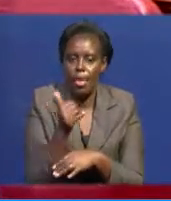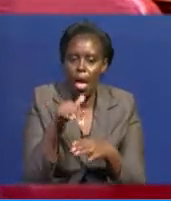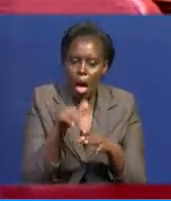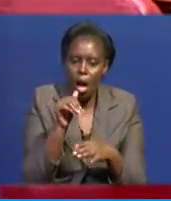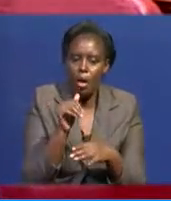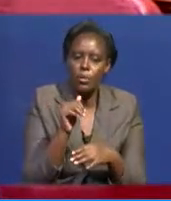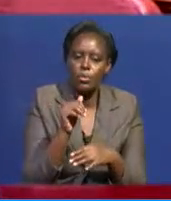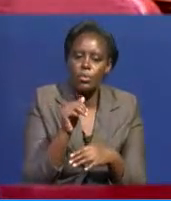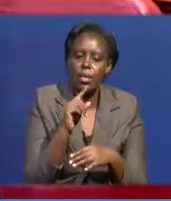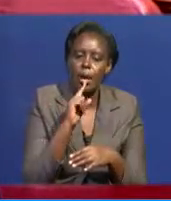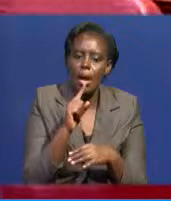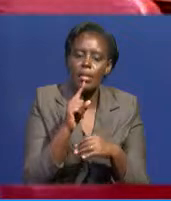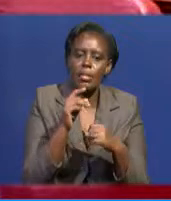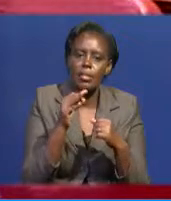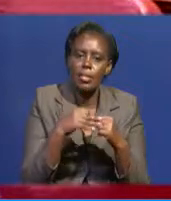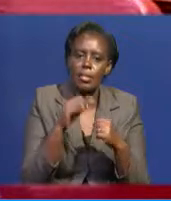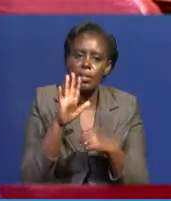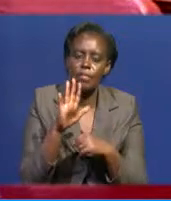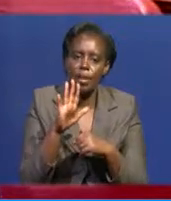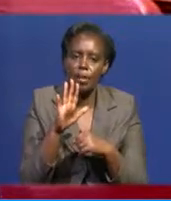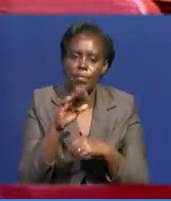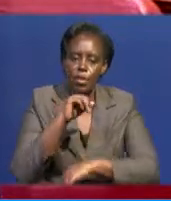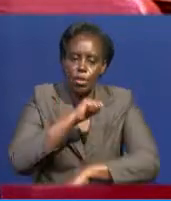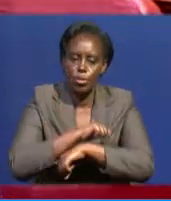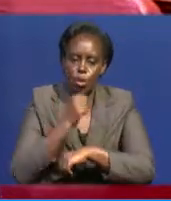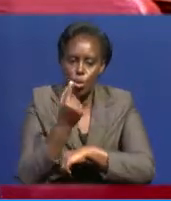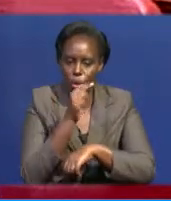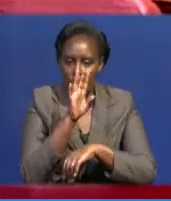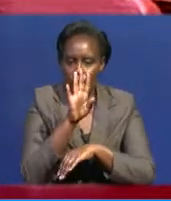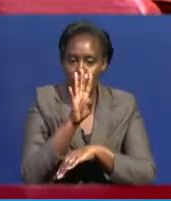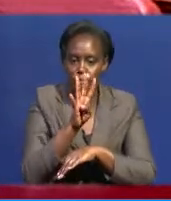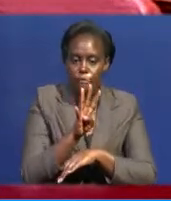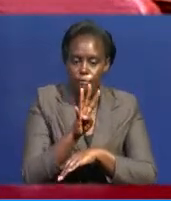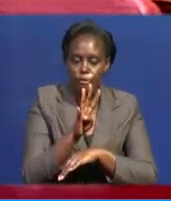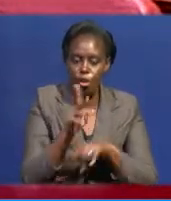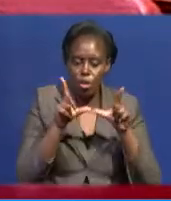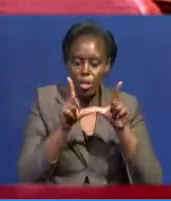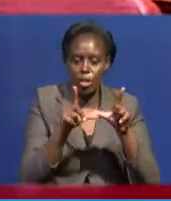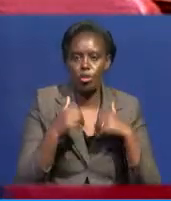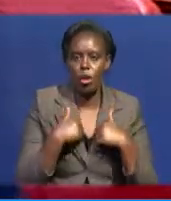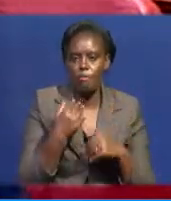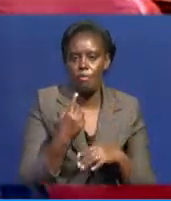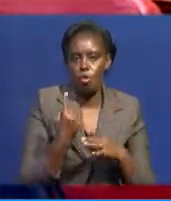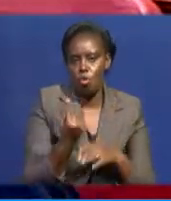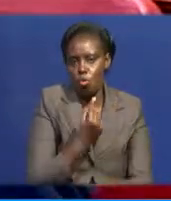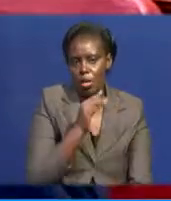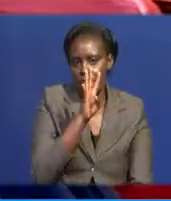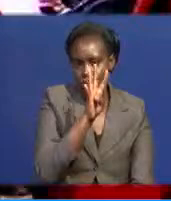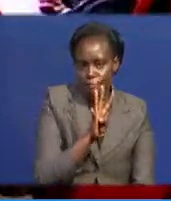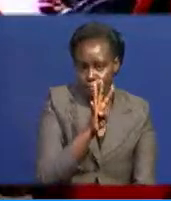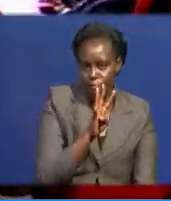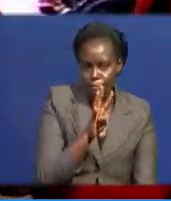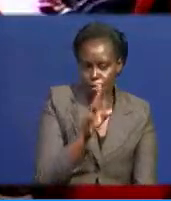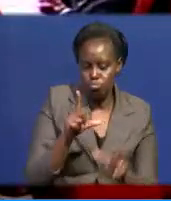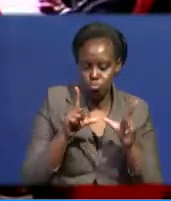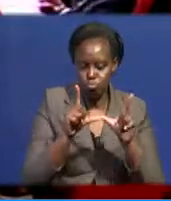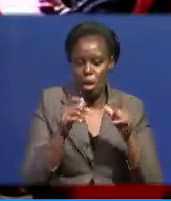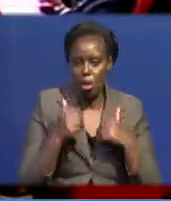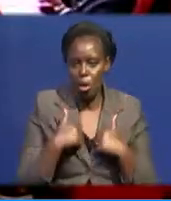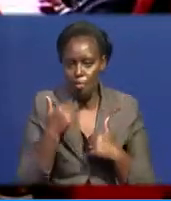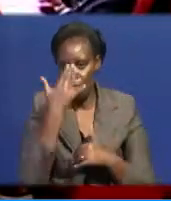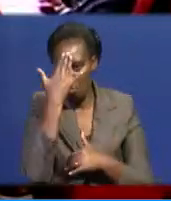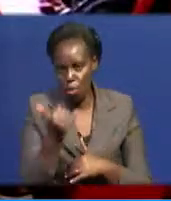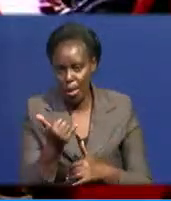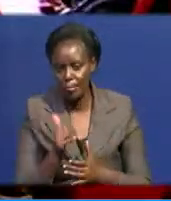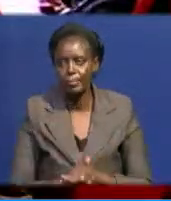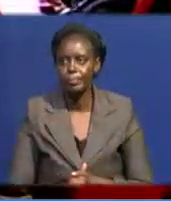of 185 schools, only 4 has a title deed? Thank you very much, Honorable Speaker. Yes,